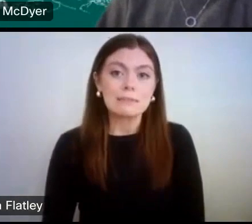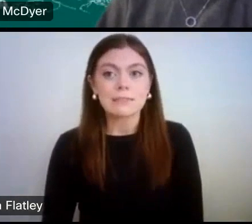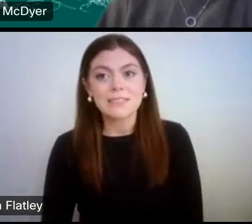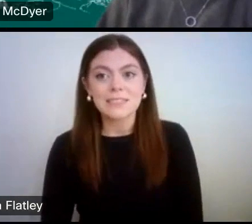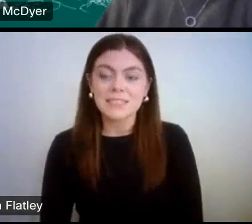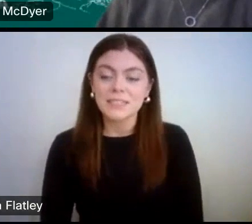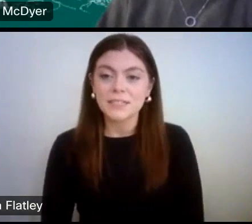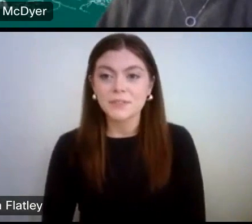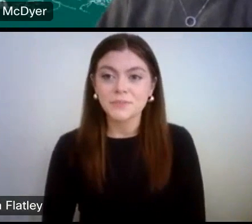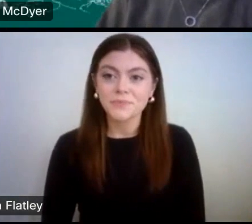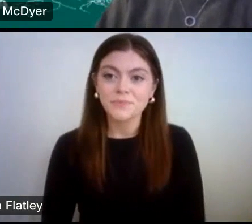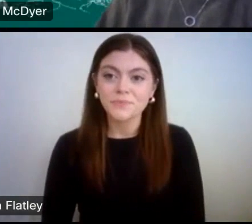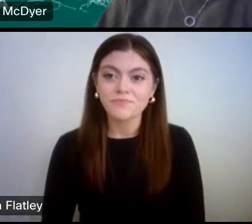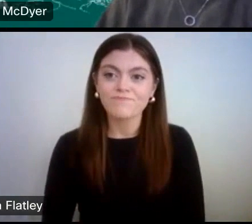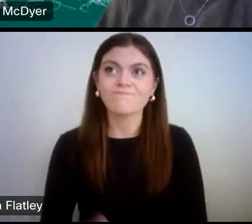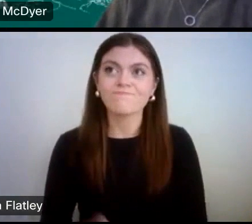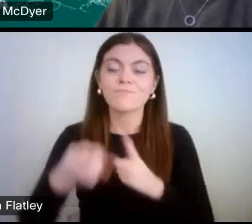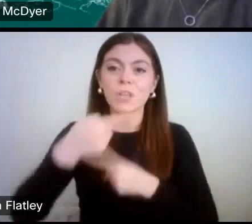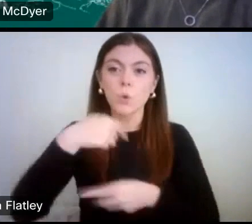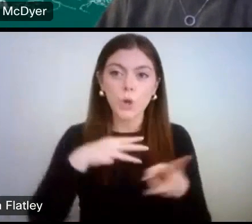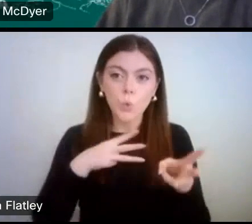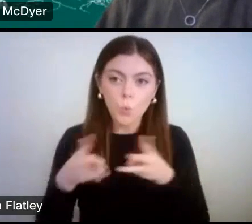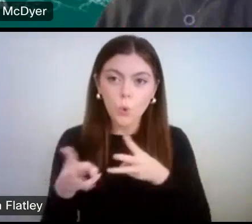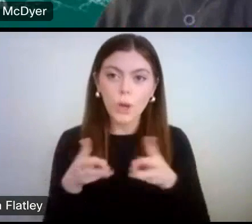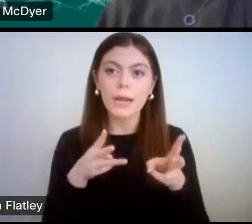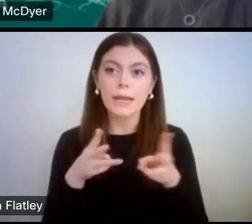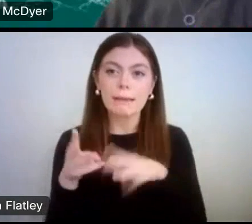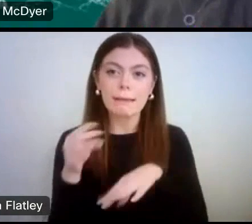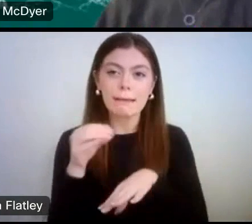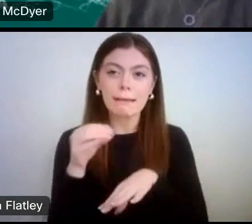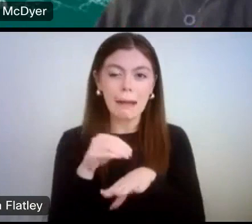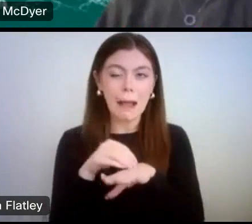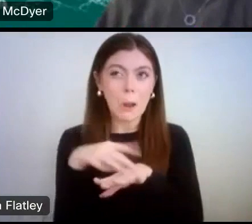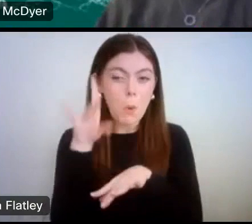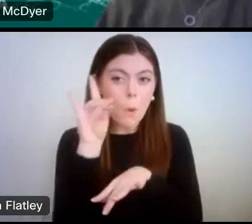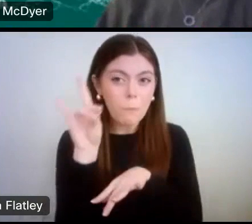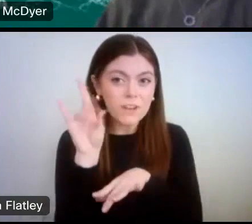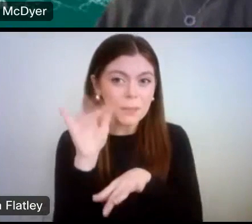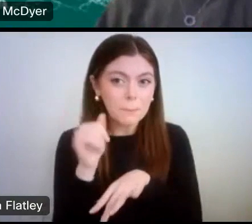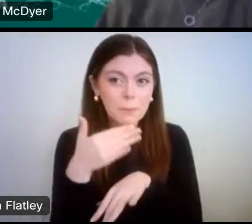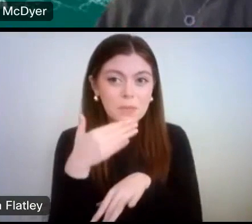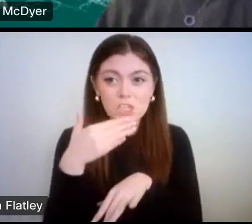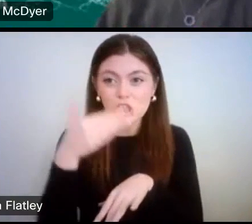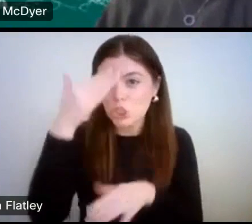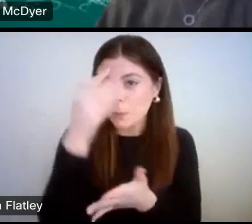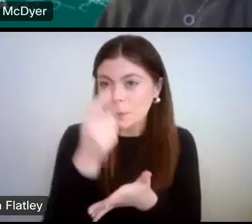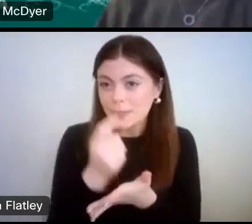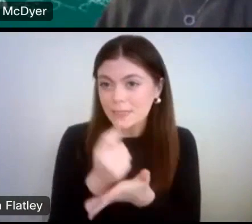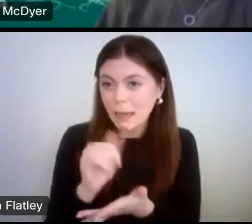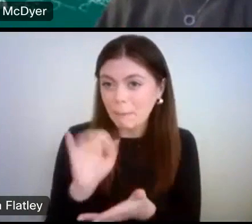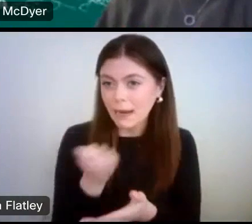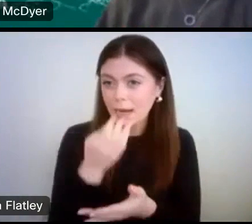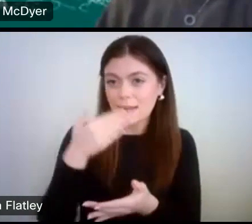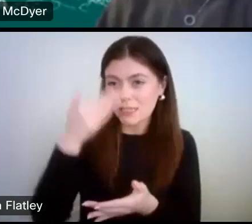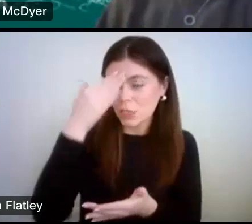Well, we are working towards the summer, early summer. As you can see from